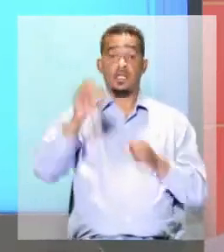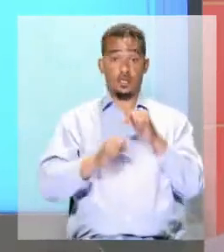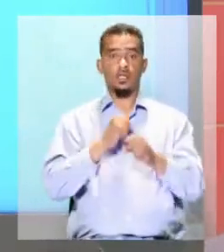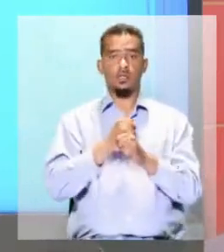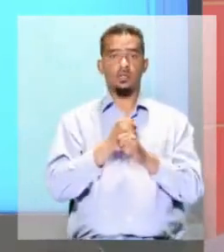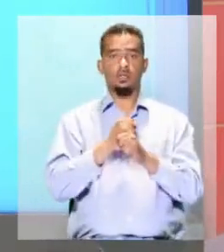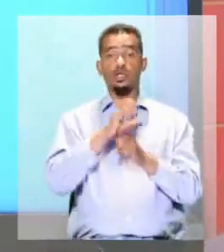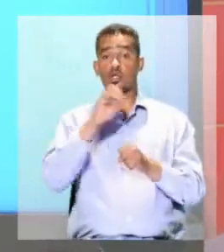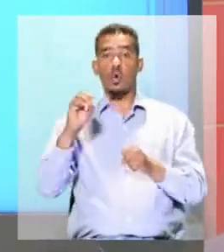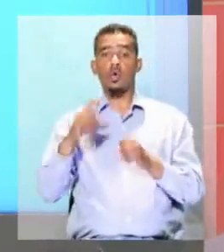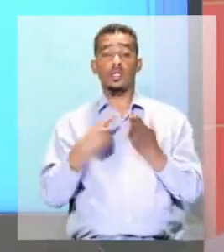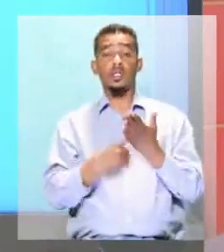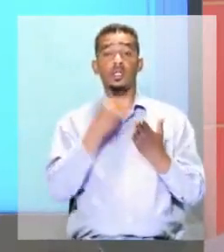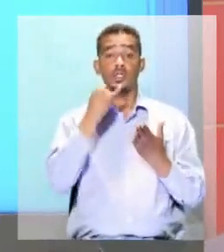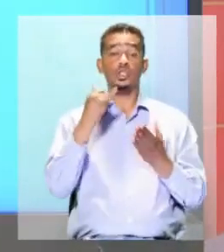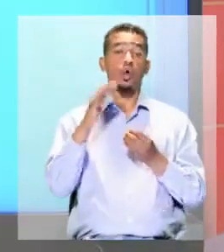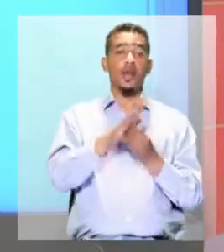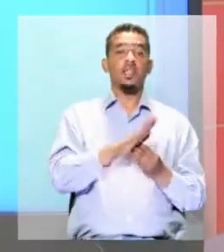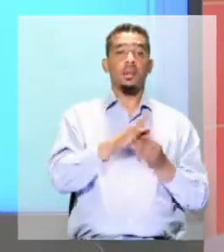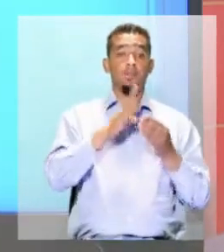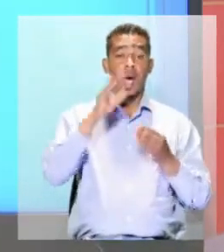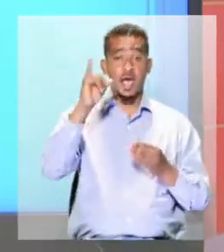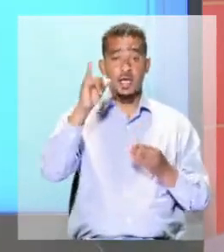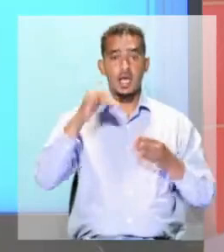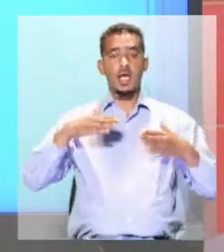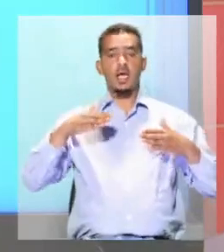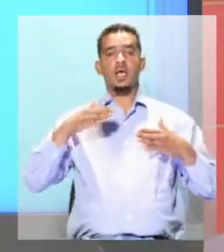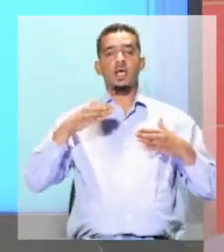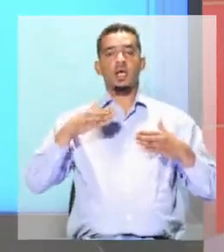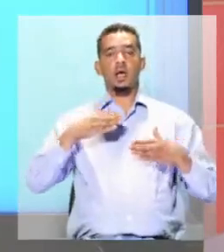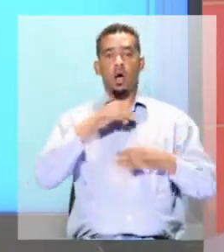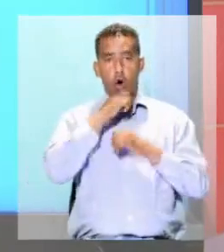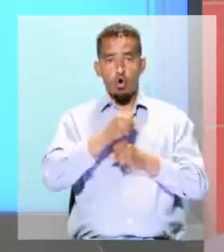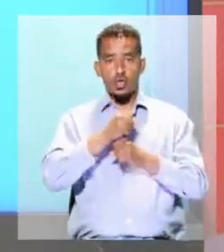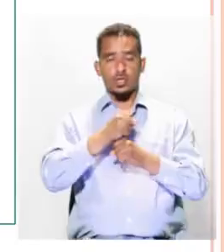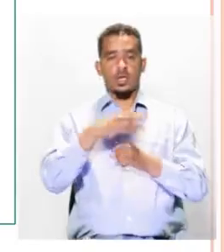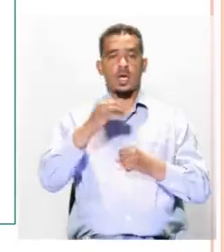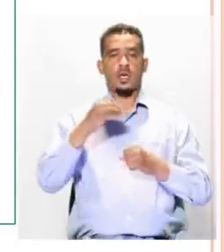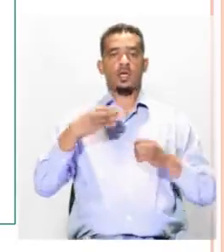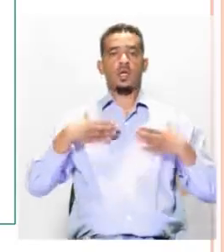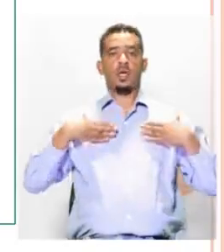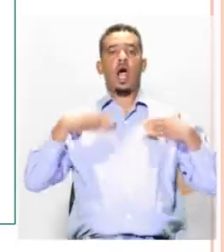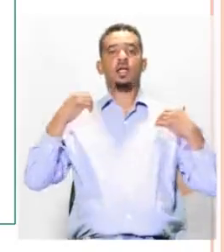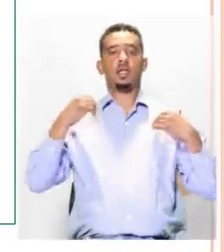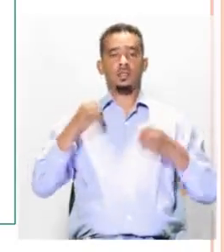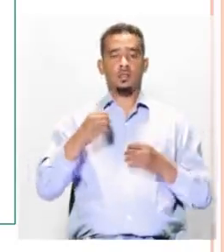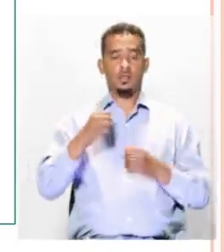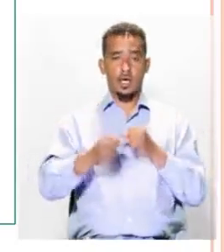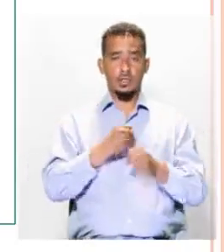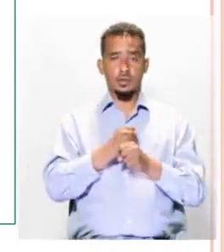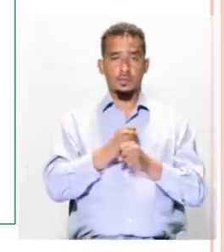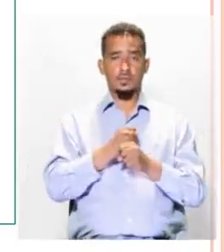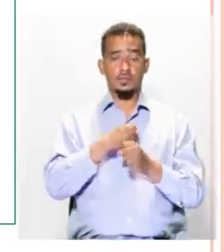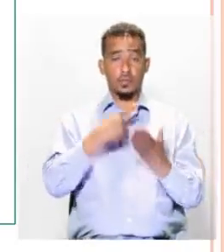years. So it is dominated by adult and old age group. When we see the median age of